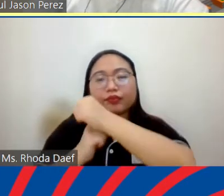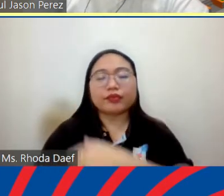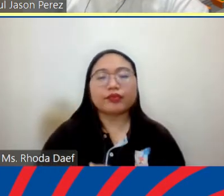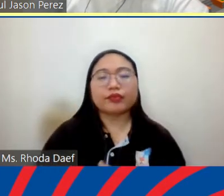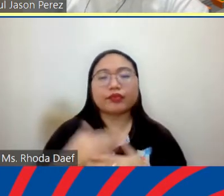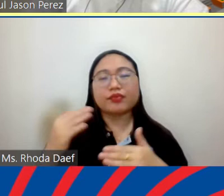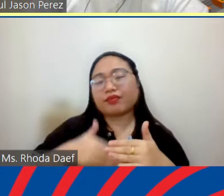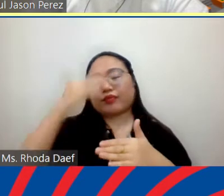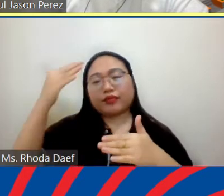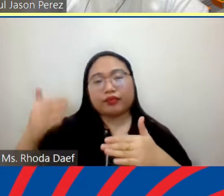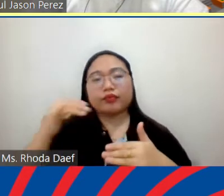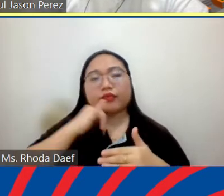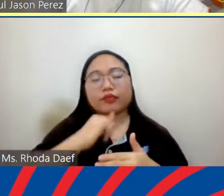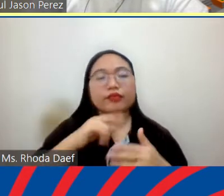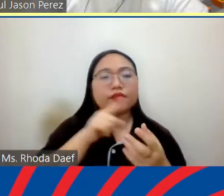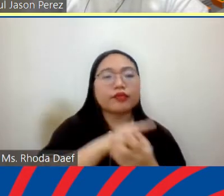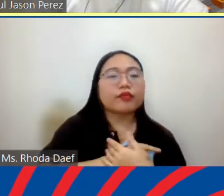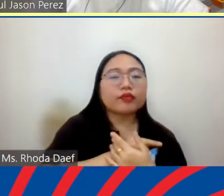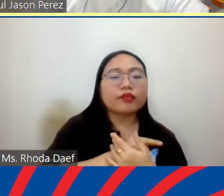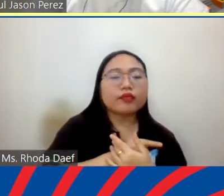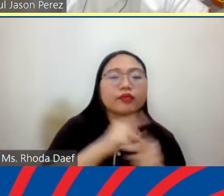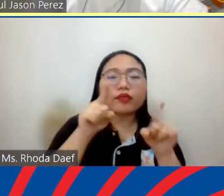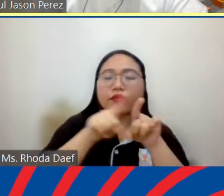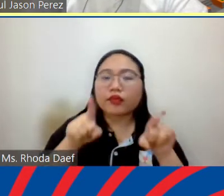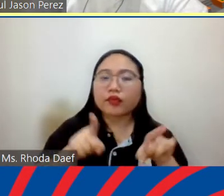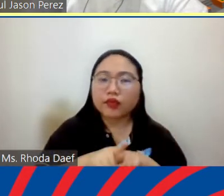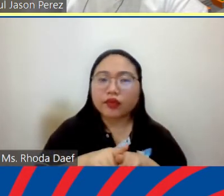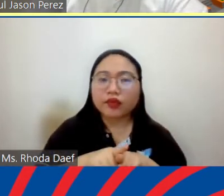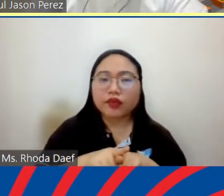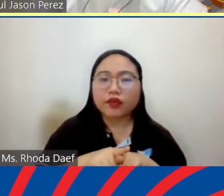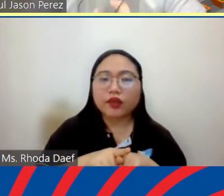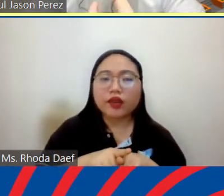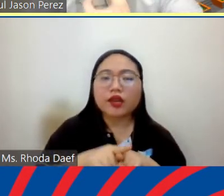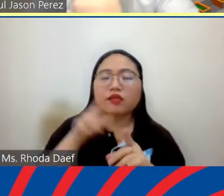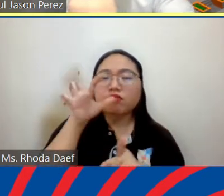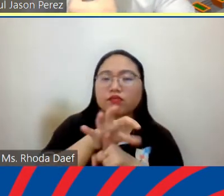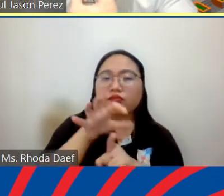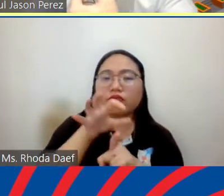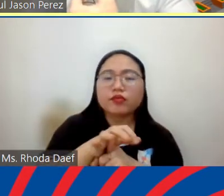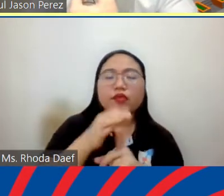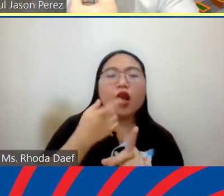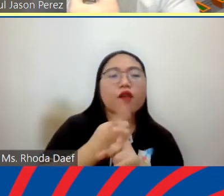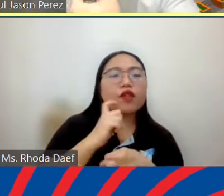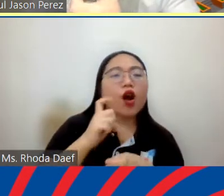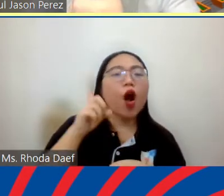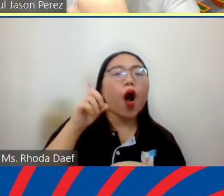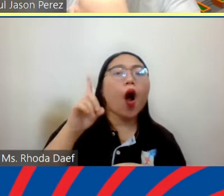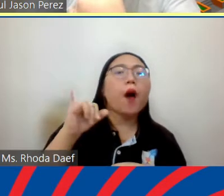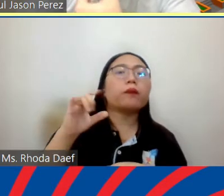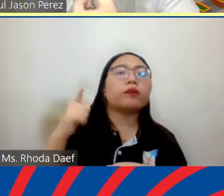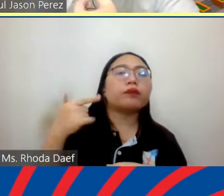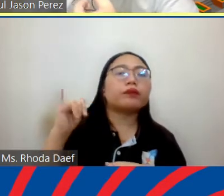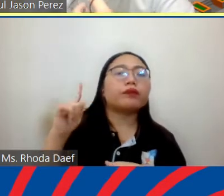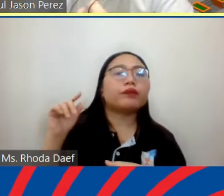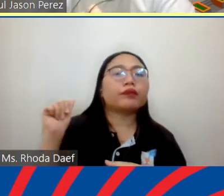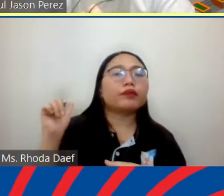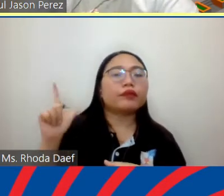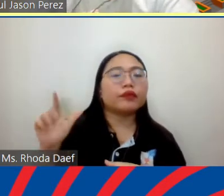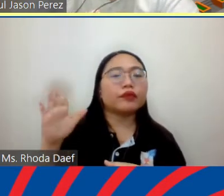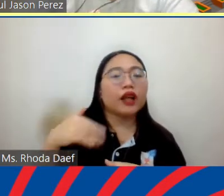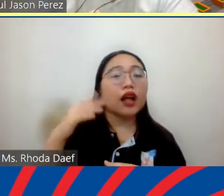Another framework, this one is also a popular framework from the Digital Curation Center, or the